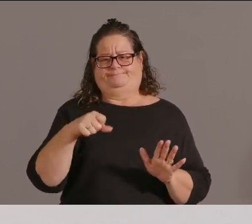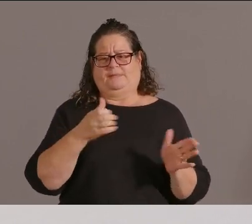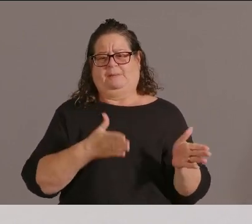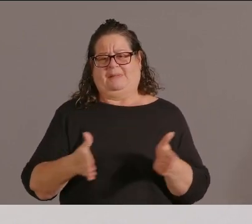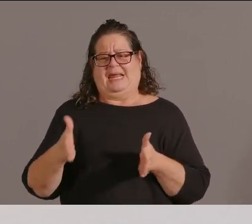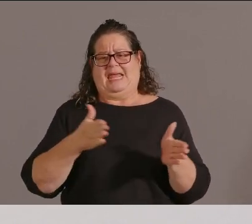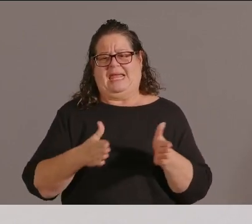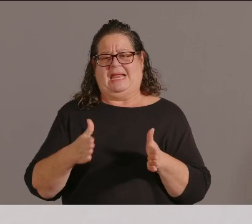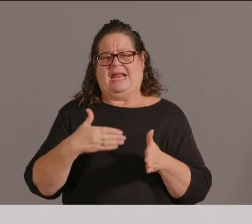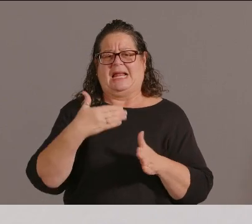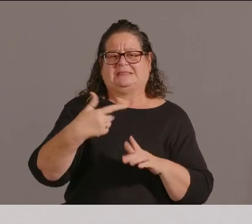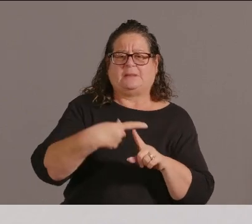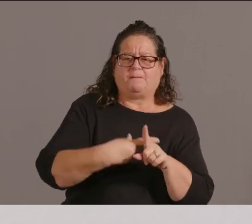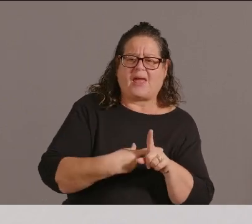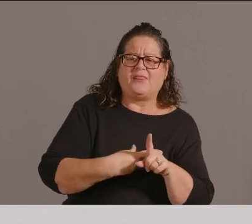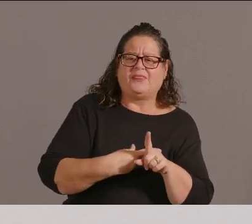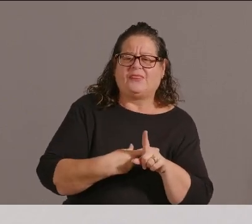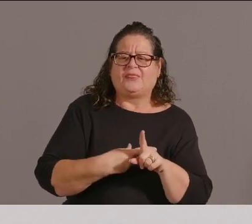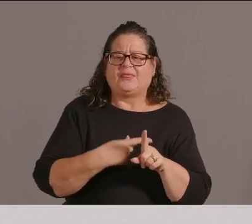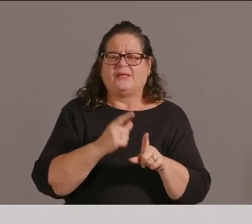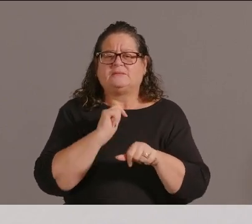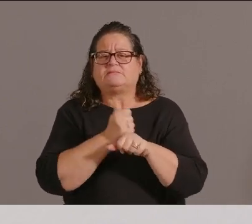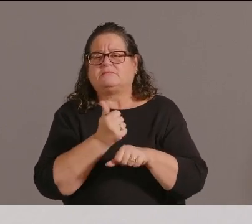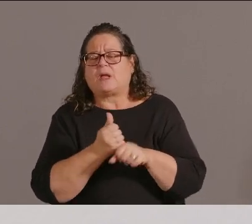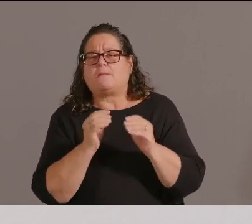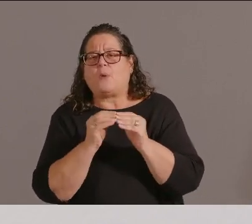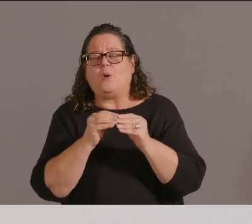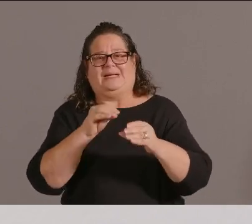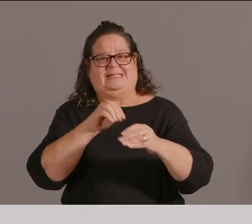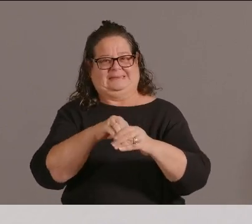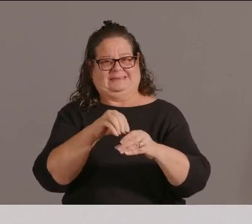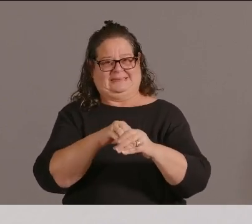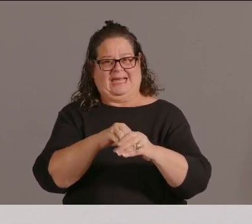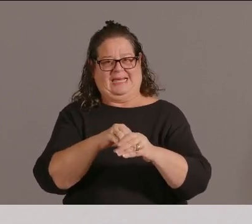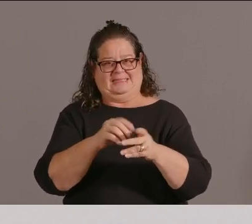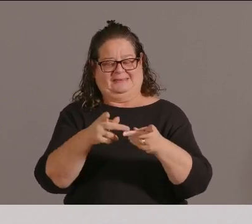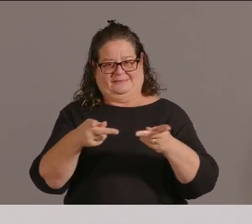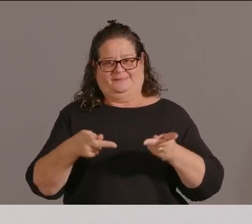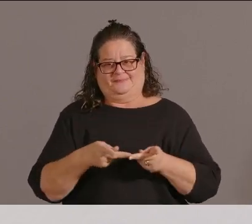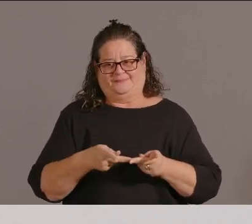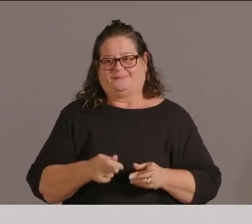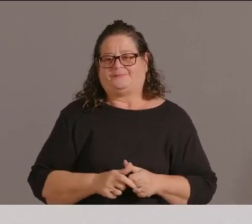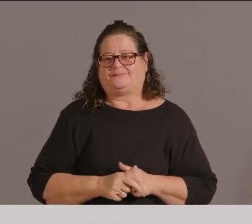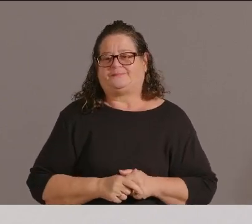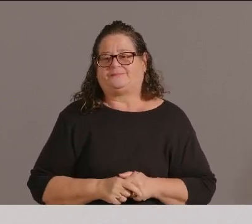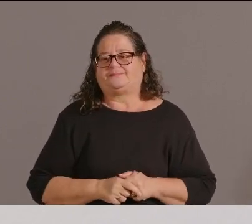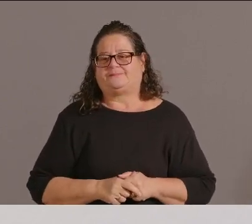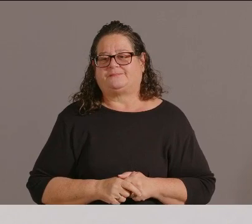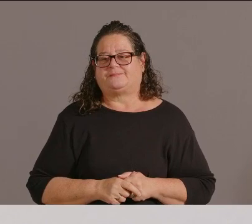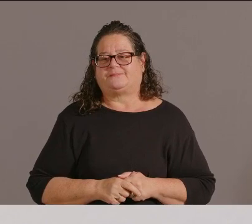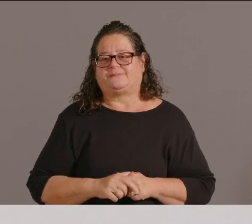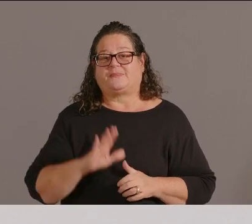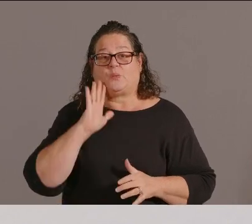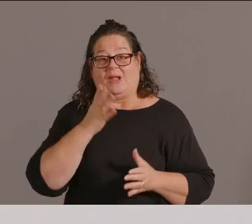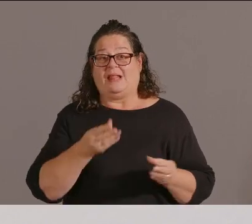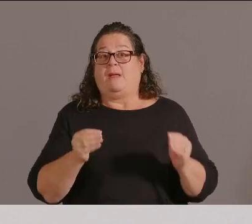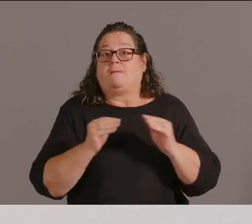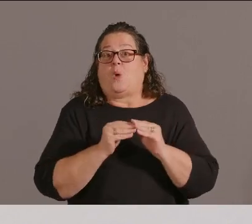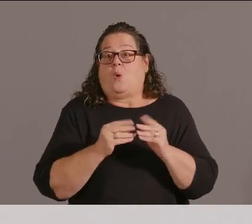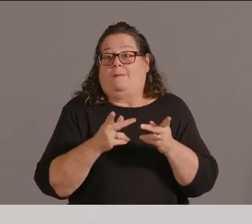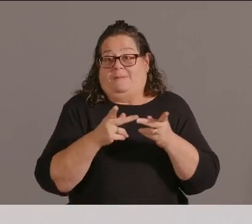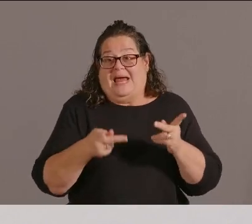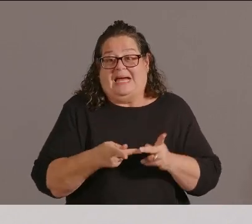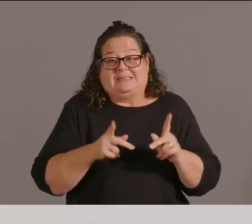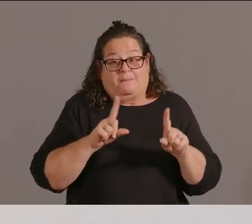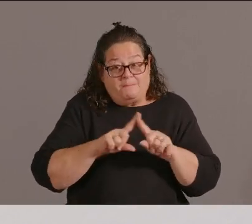or so. So you'll see potentially additional sites, but also different sites where it's indoors, where we can keep both our